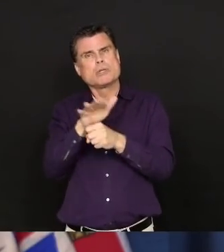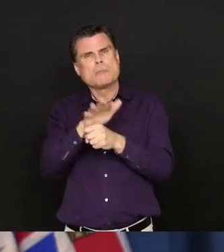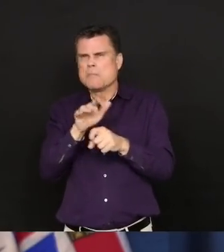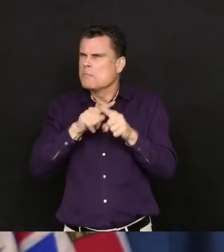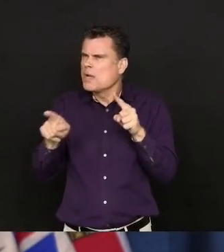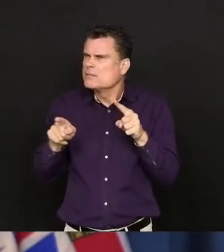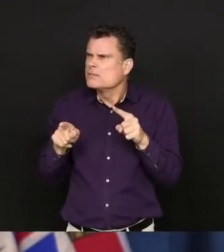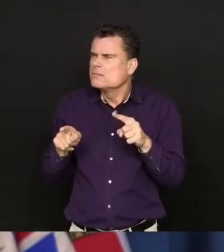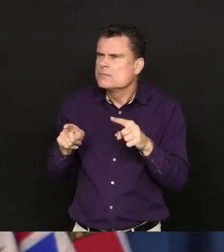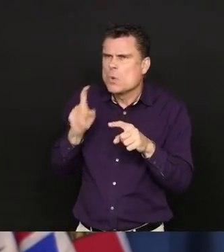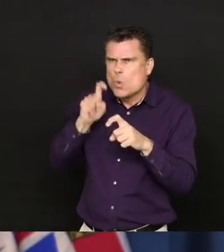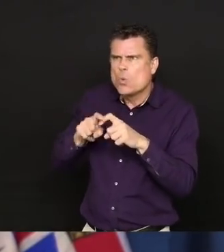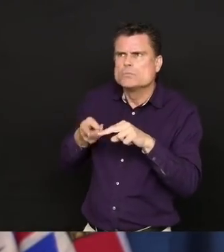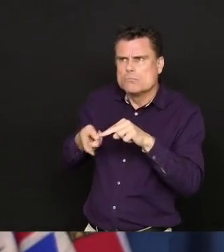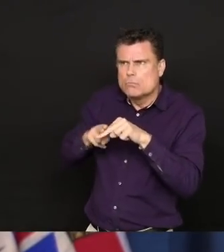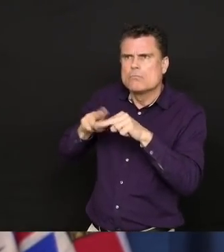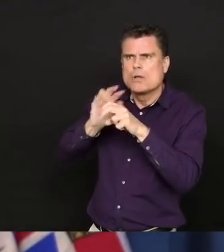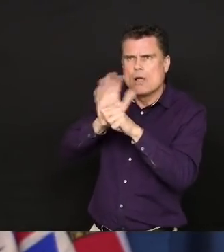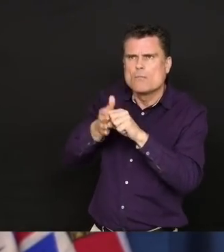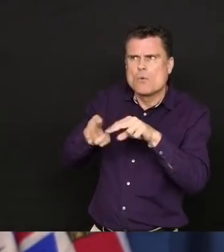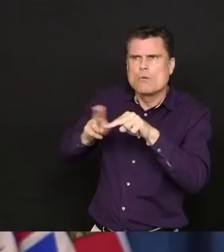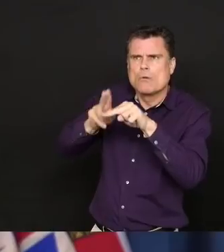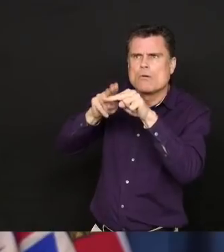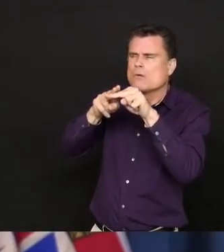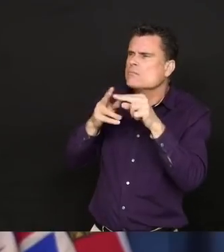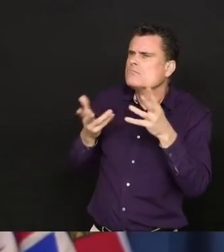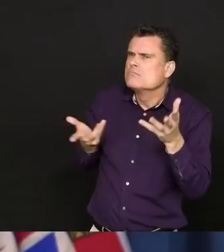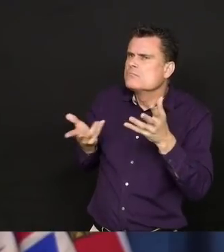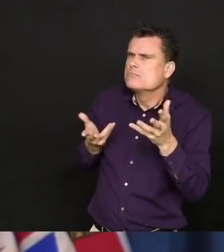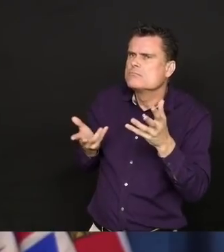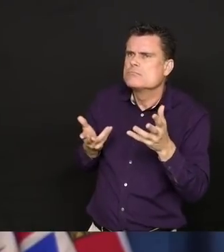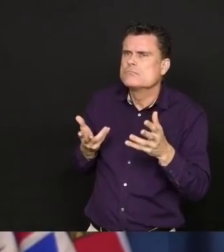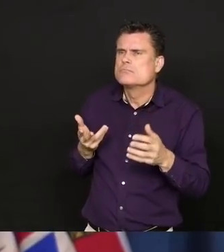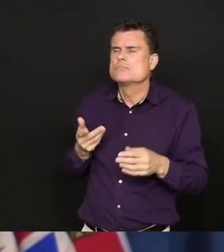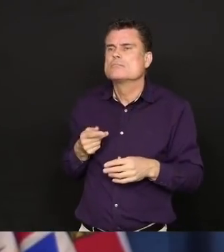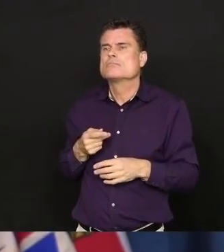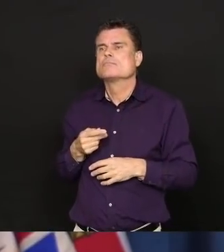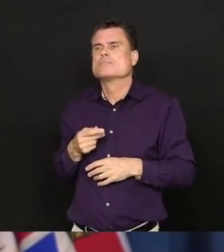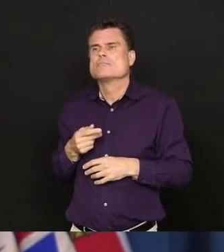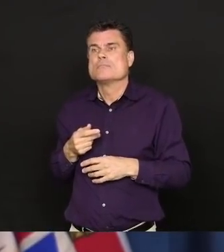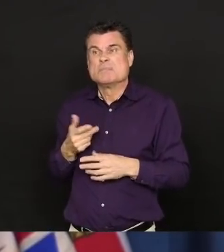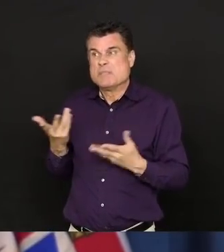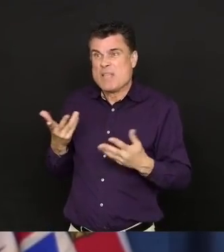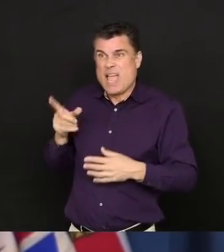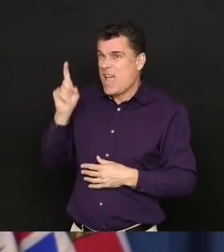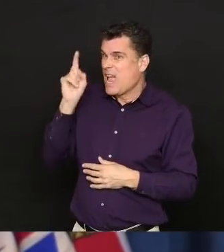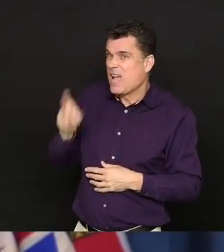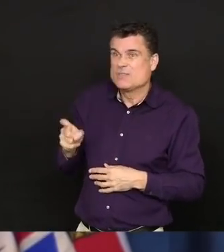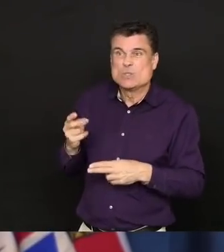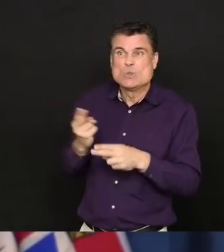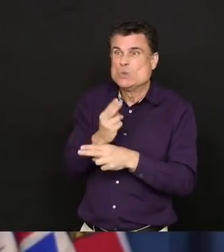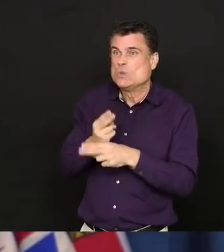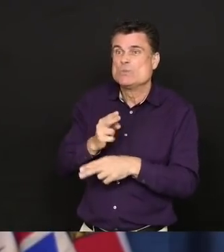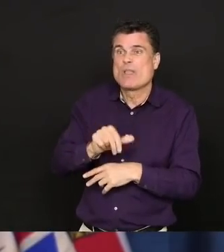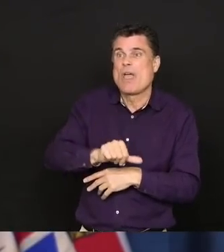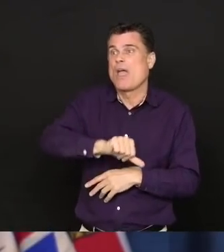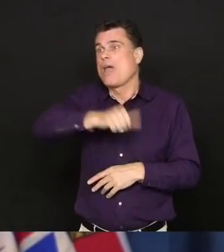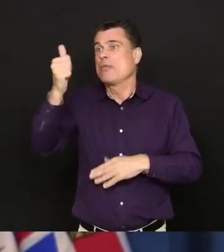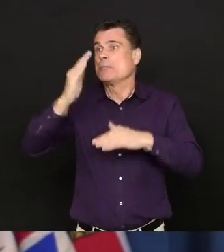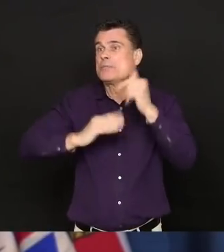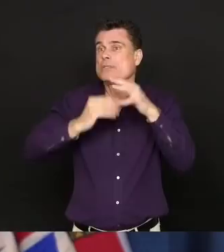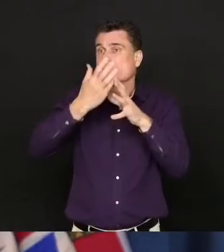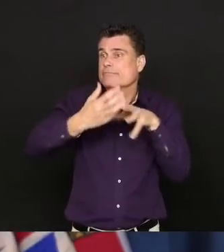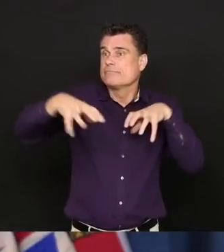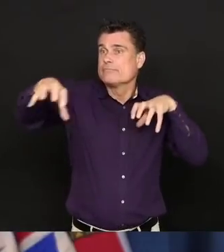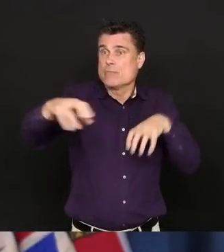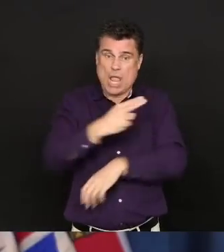handle it? And at what point could we start seeing people, you know, being needed to use other types of facilities outside of hospitals? Yeah,